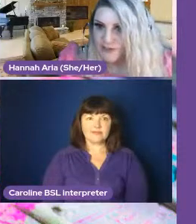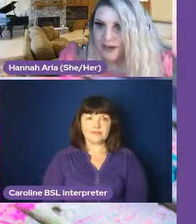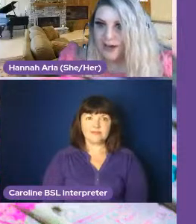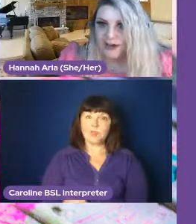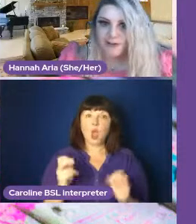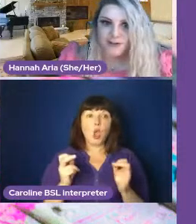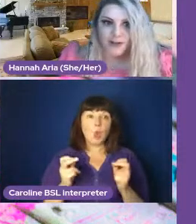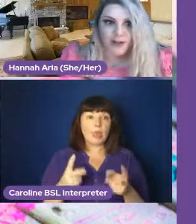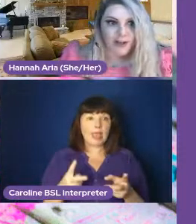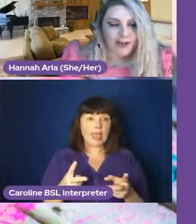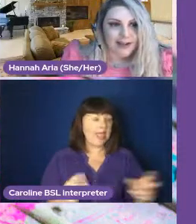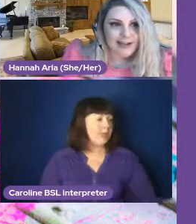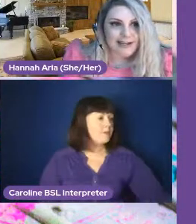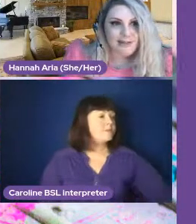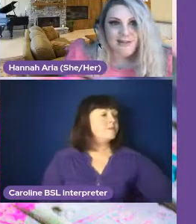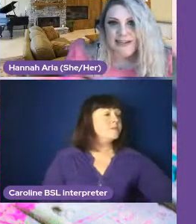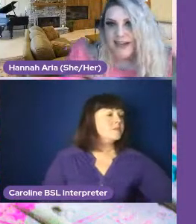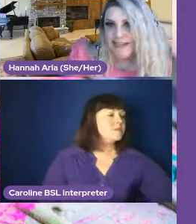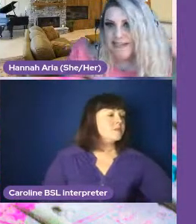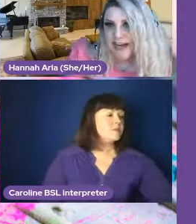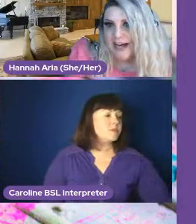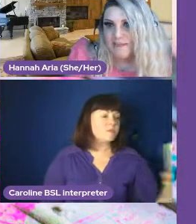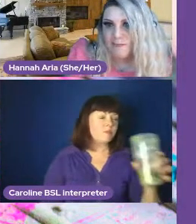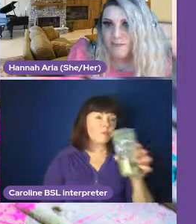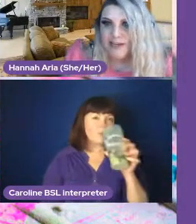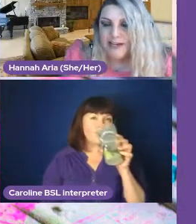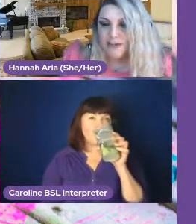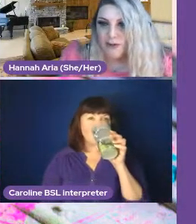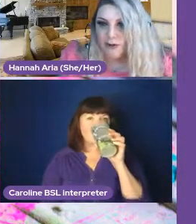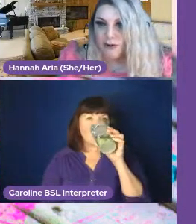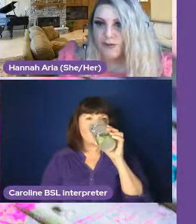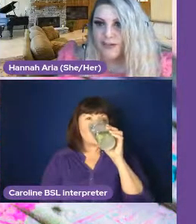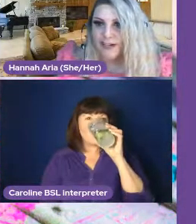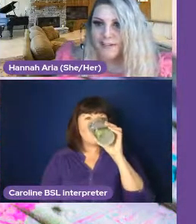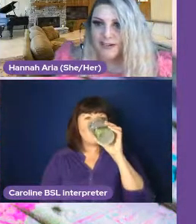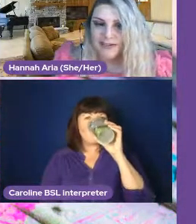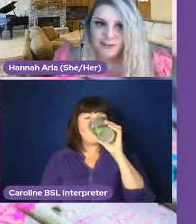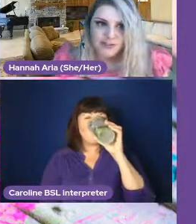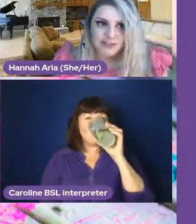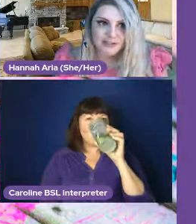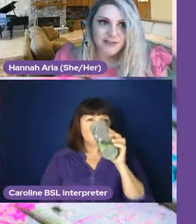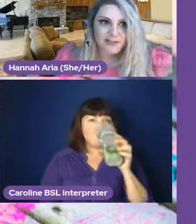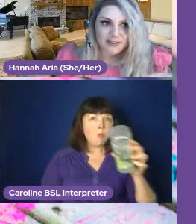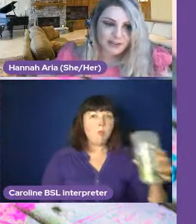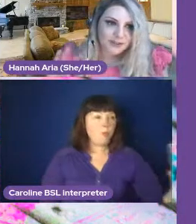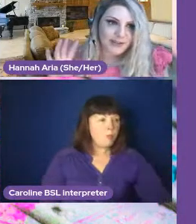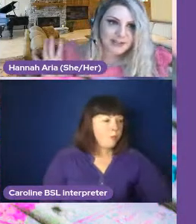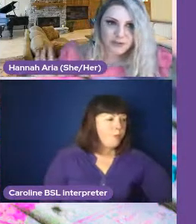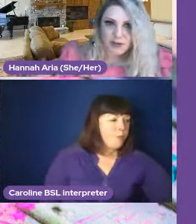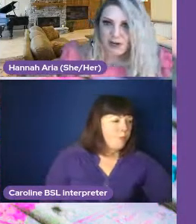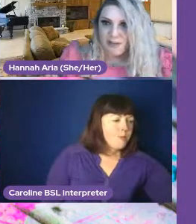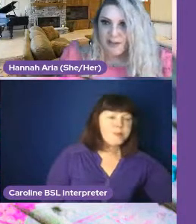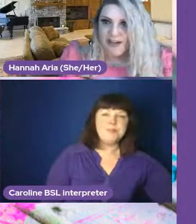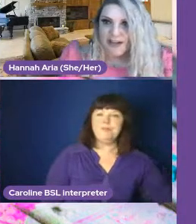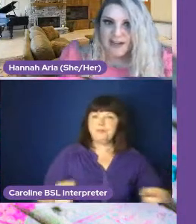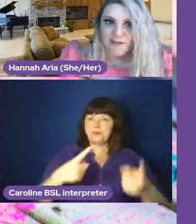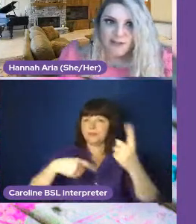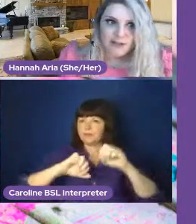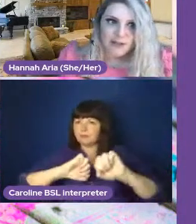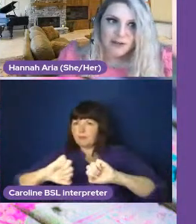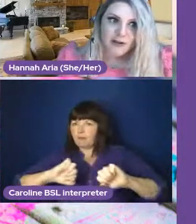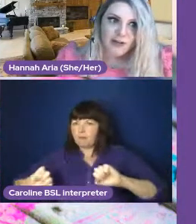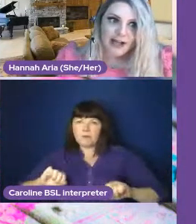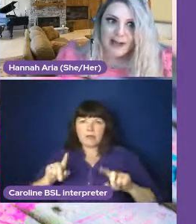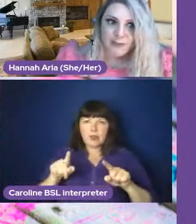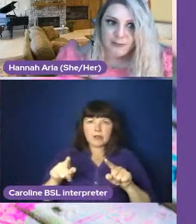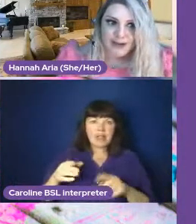Okay, so any of the guests that have been on in my little secret magical guest room, if